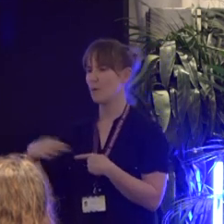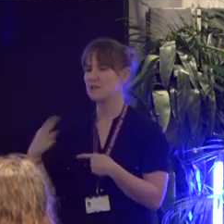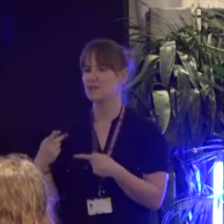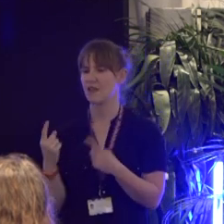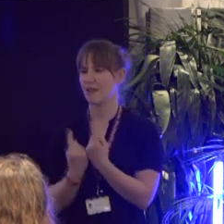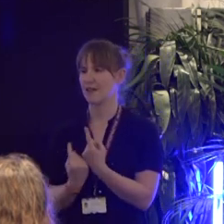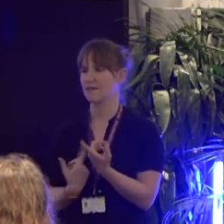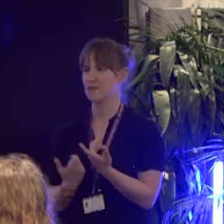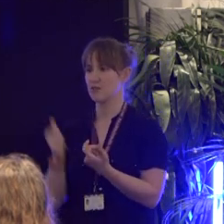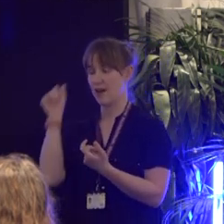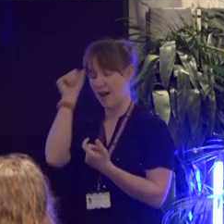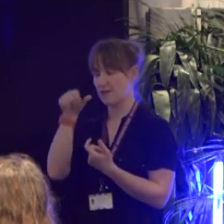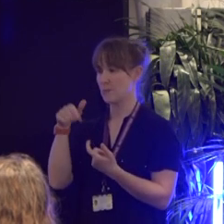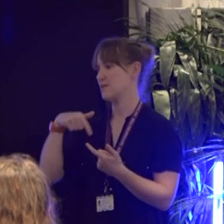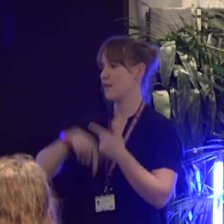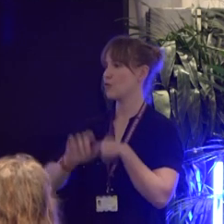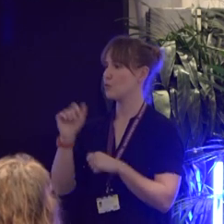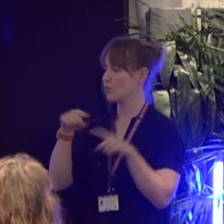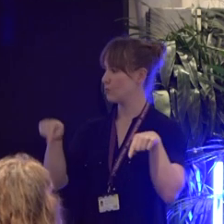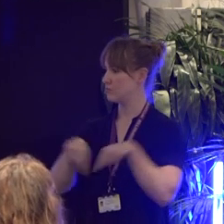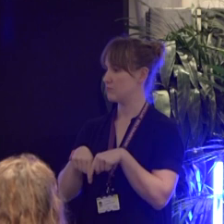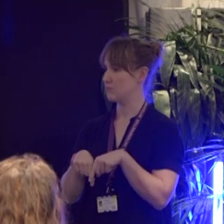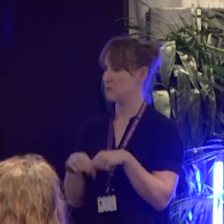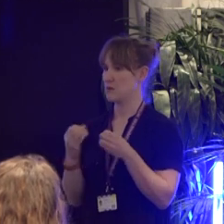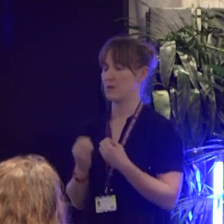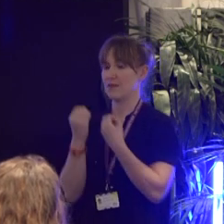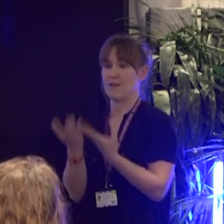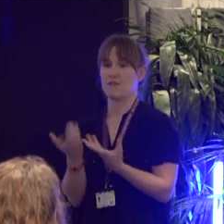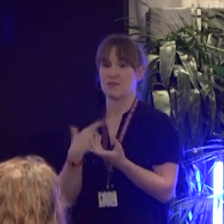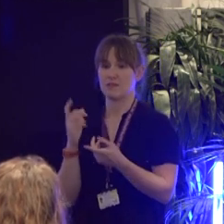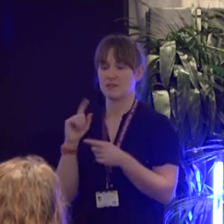room, and you give the same lecture sometimes.